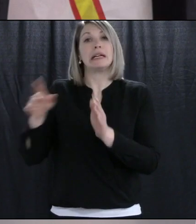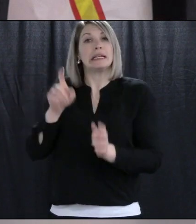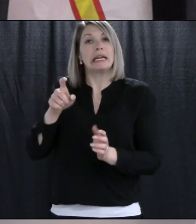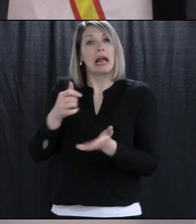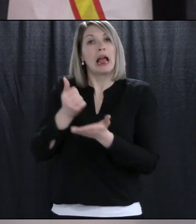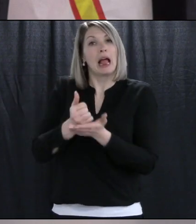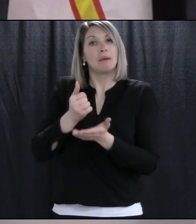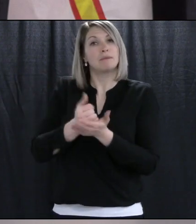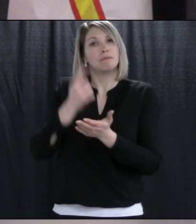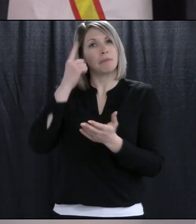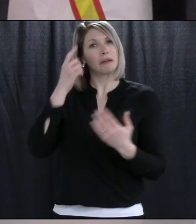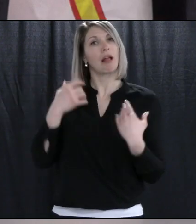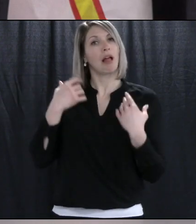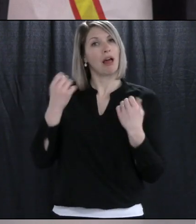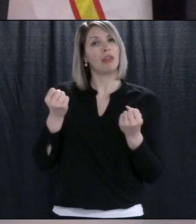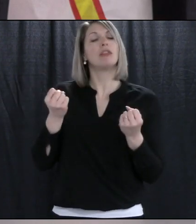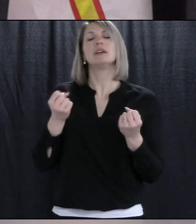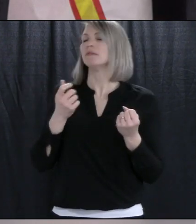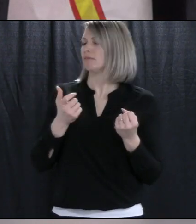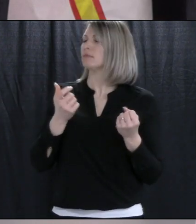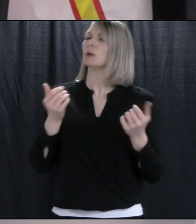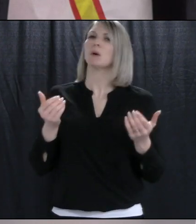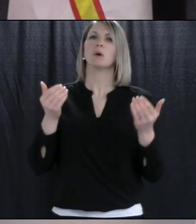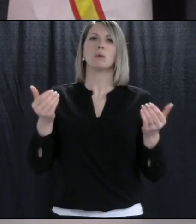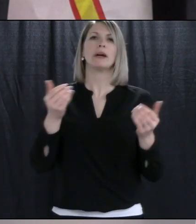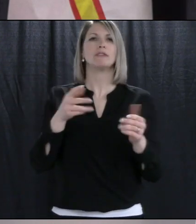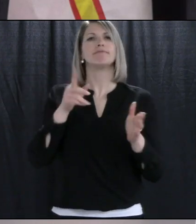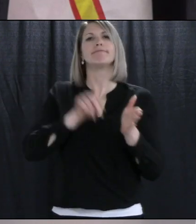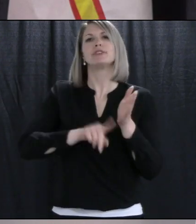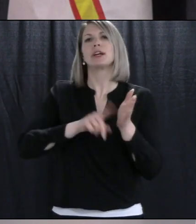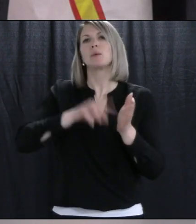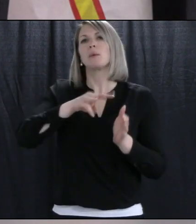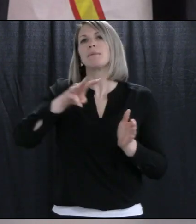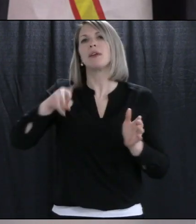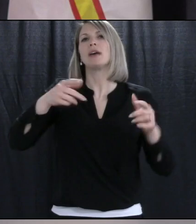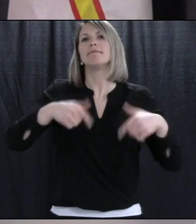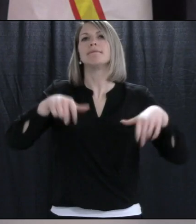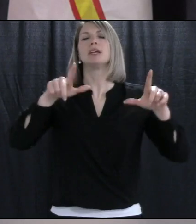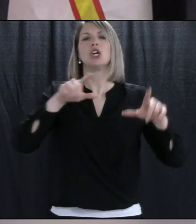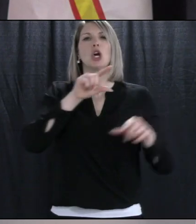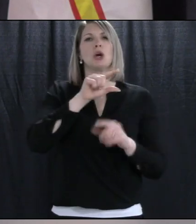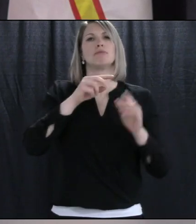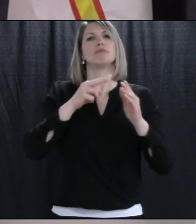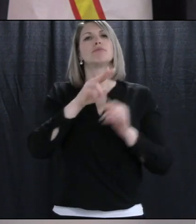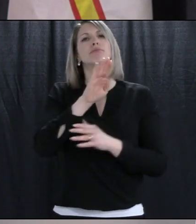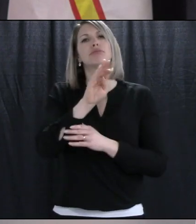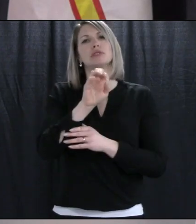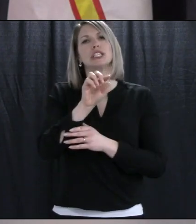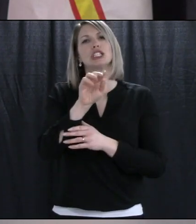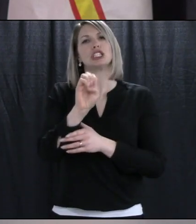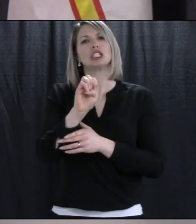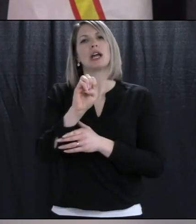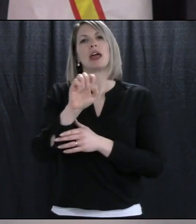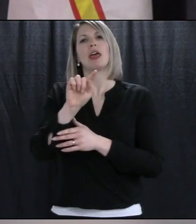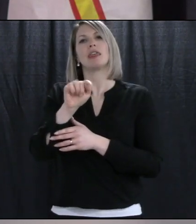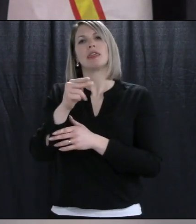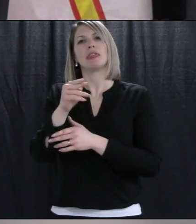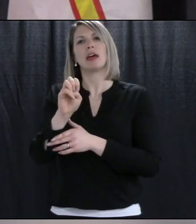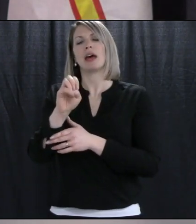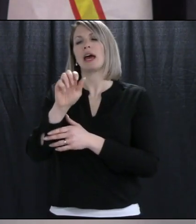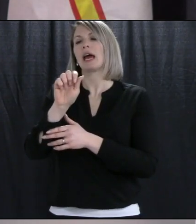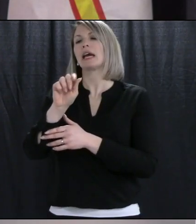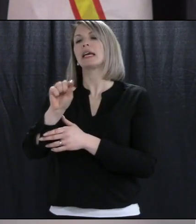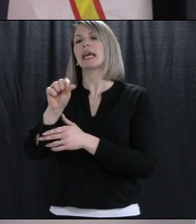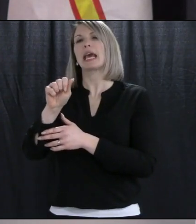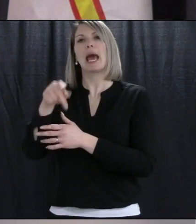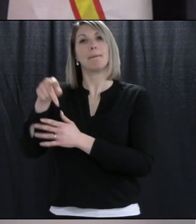bridgethegap.ca to access our government's mental health services. Our provincial warm line is available to you if you need to talk to someone who is